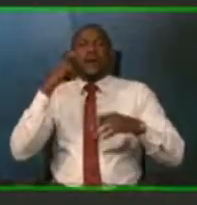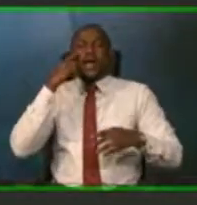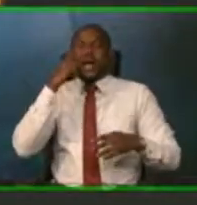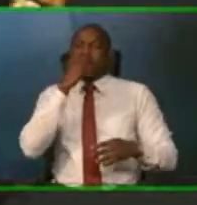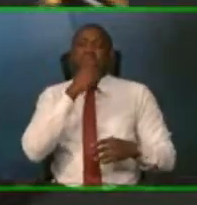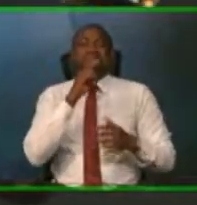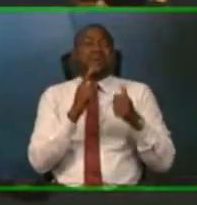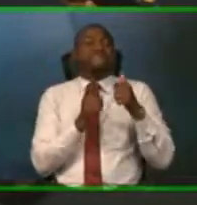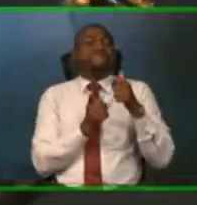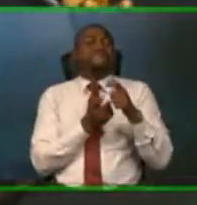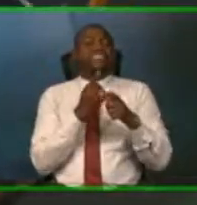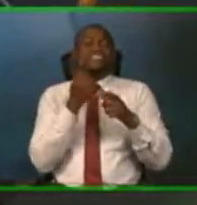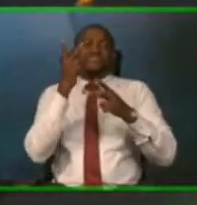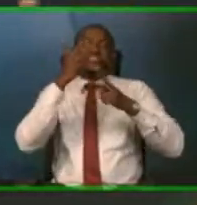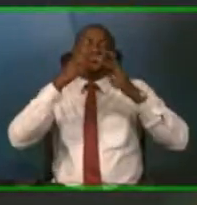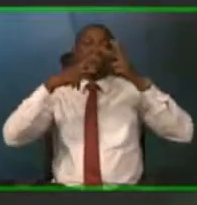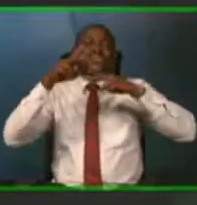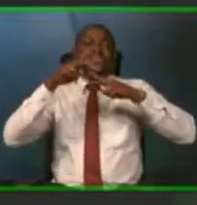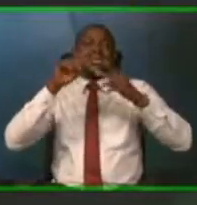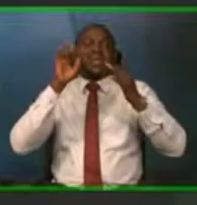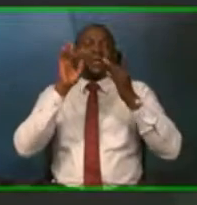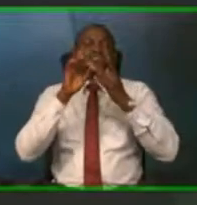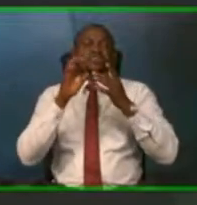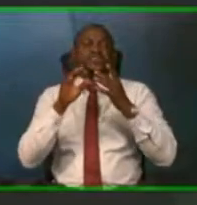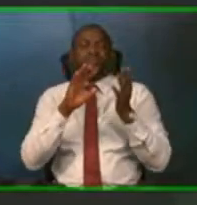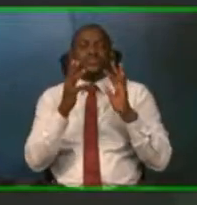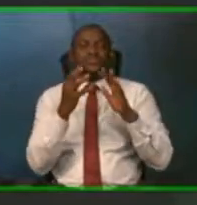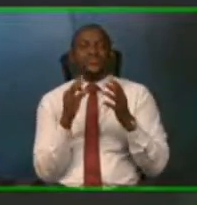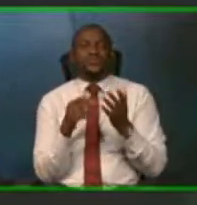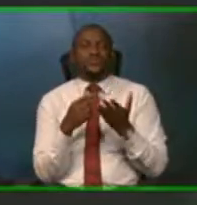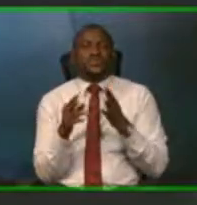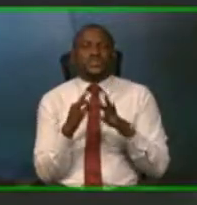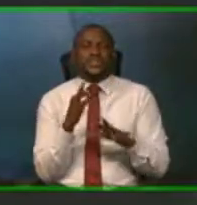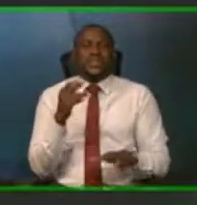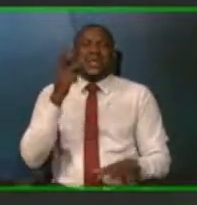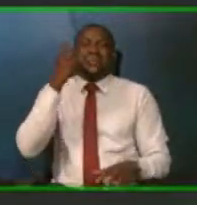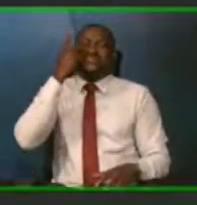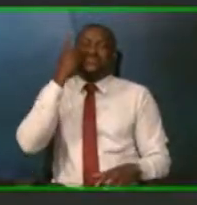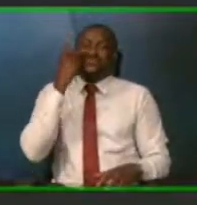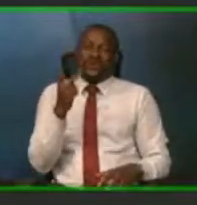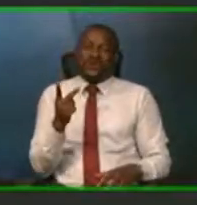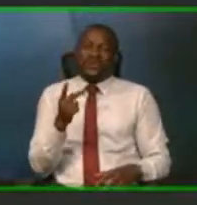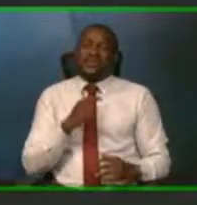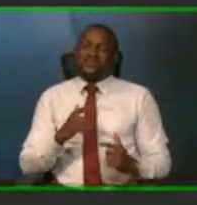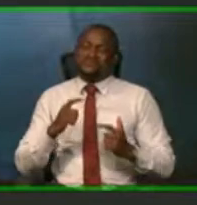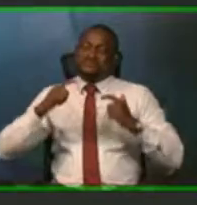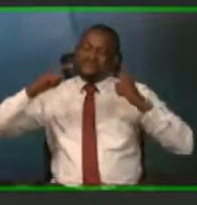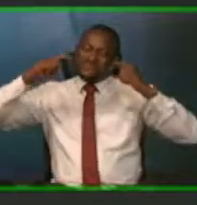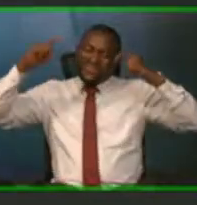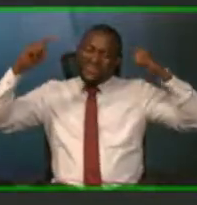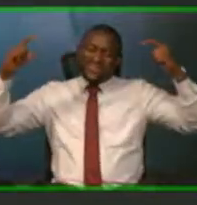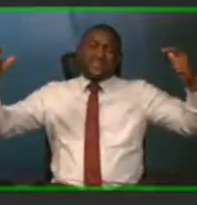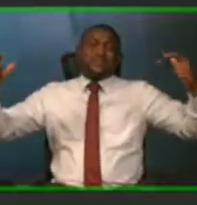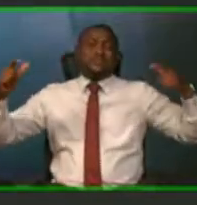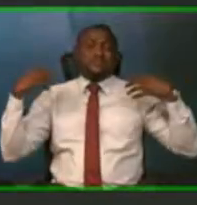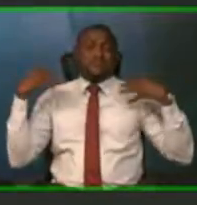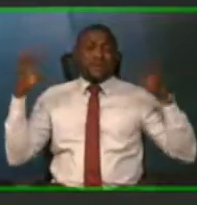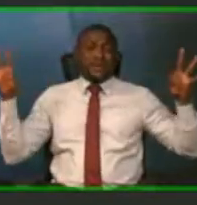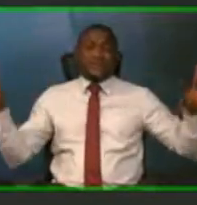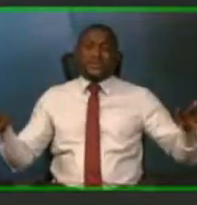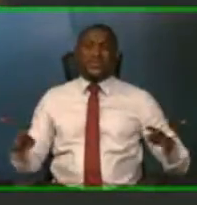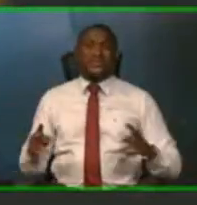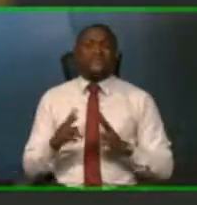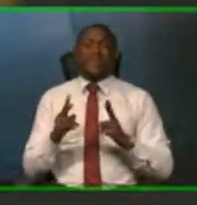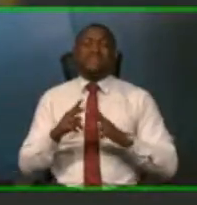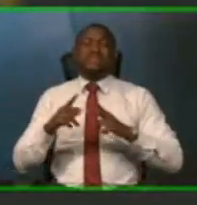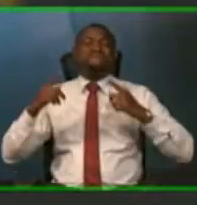first visionary encounter of the person of the Holy Spirit. I saw a gigantic bird, without exaggeration. It would be as big